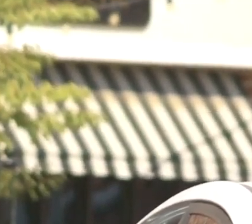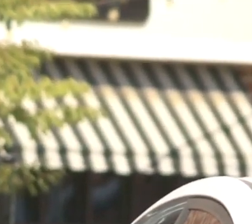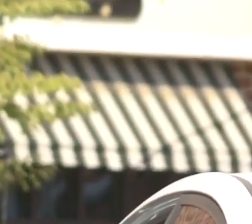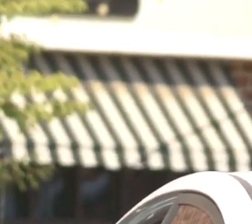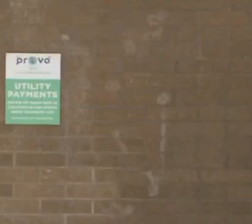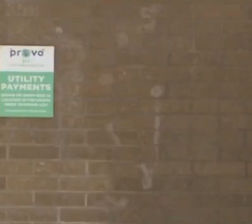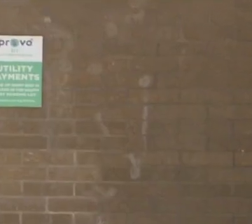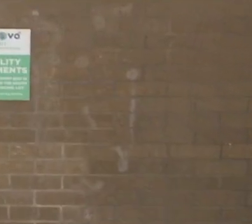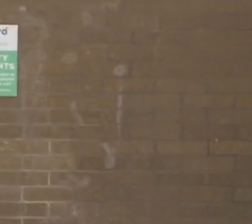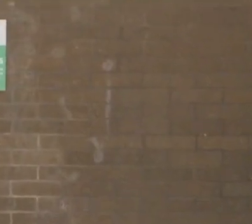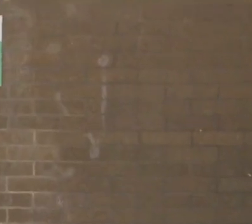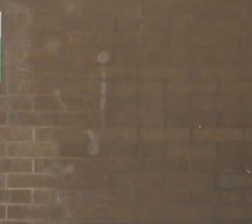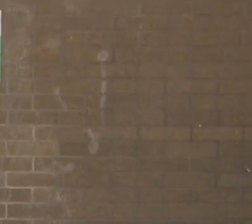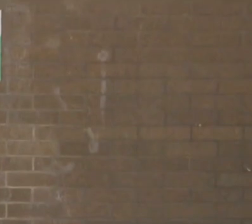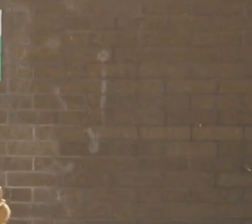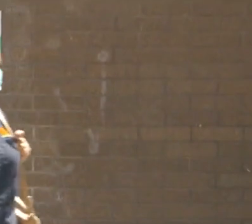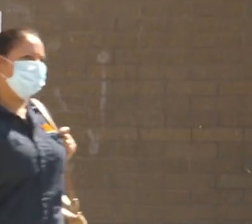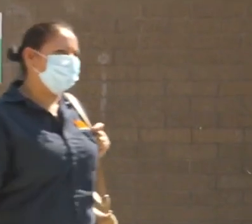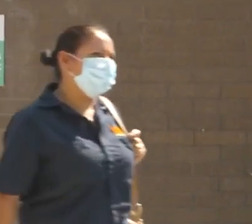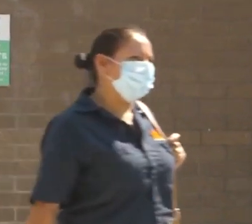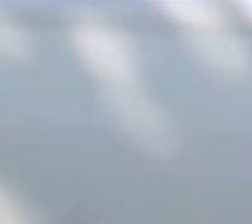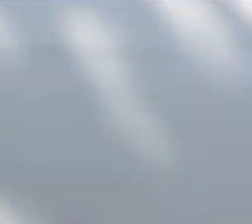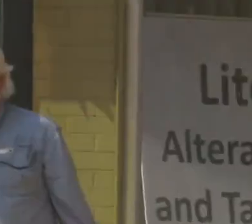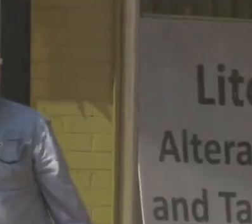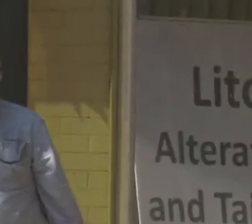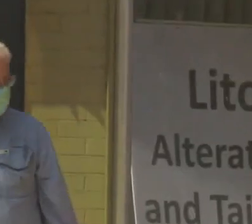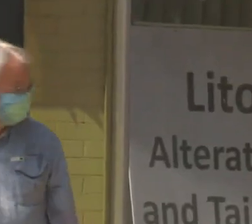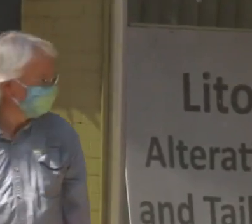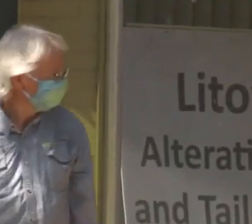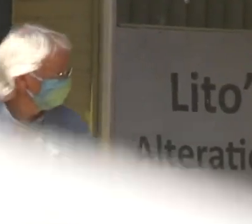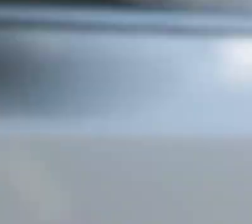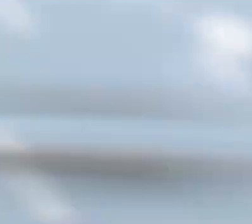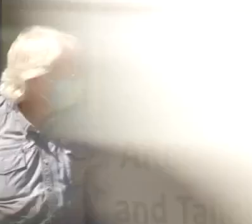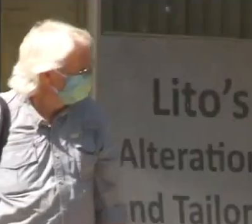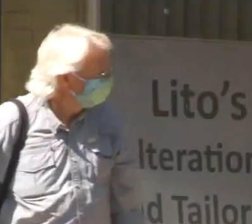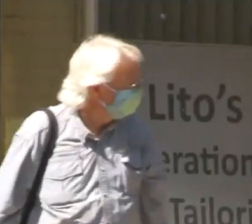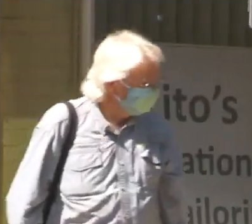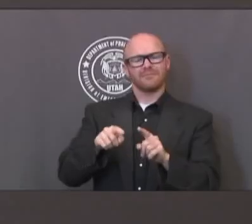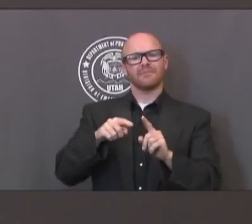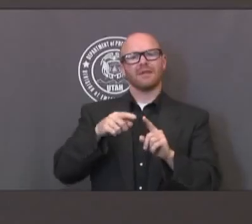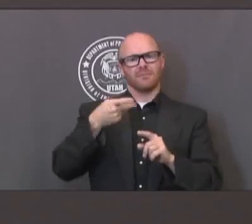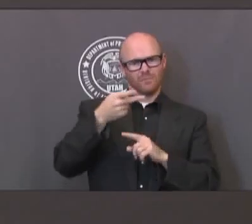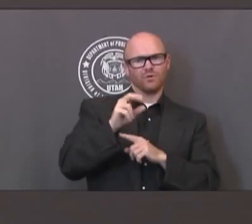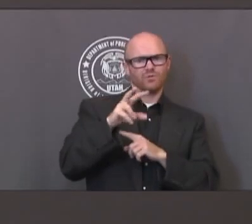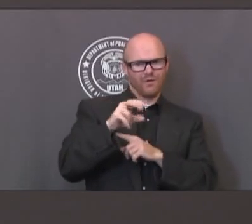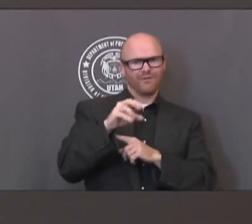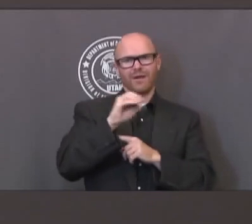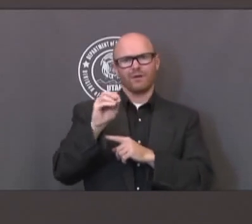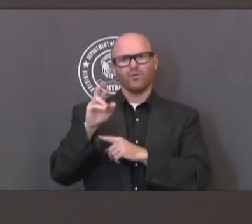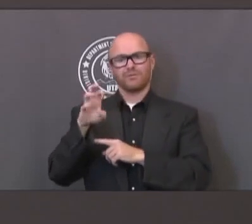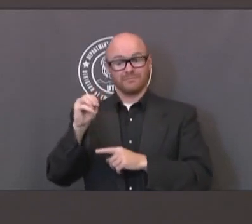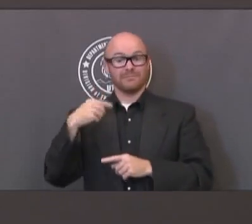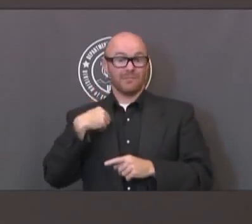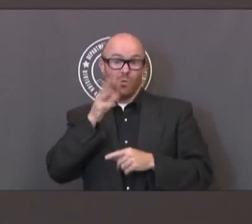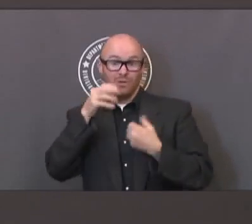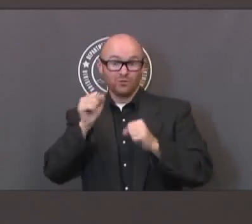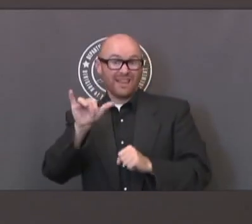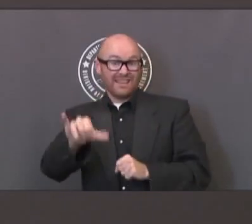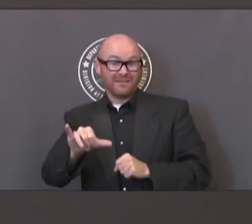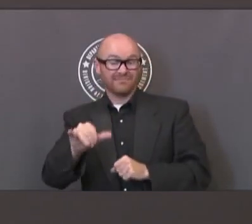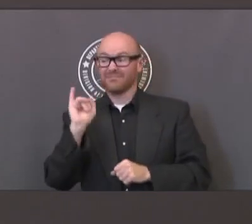face mask mandate, but he is pressuring Utah County commissioners to impose one of their own. We're going to try this. That doesn't mean we can't make